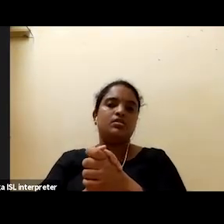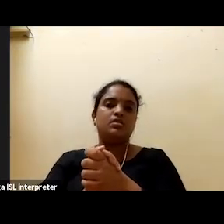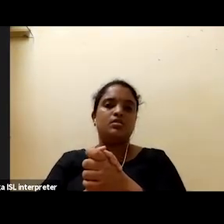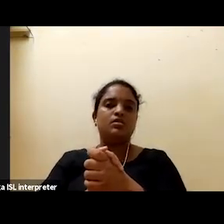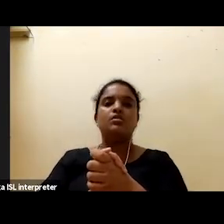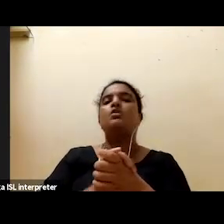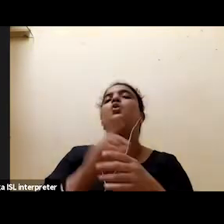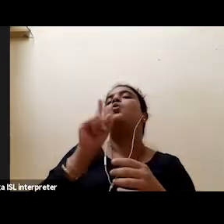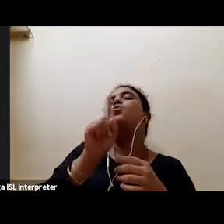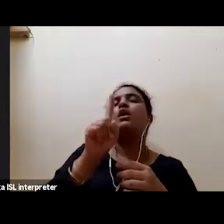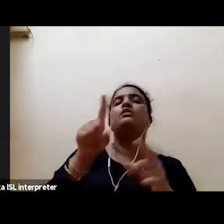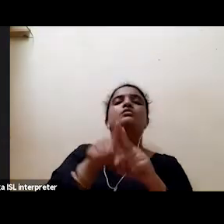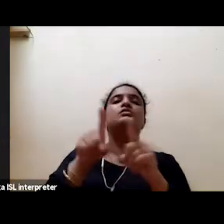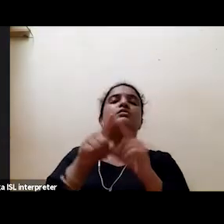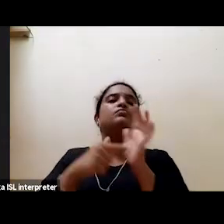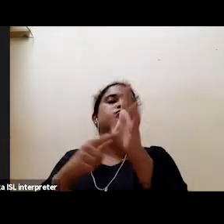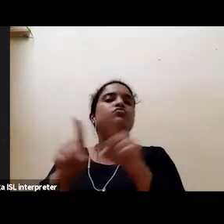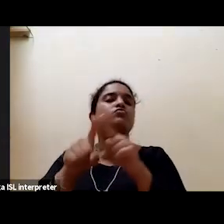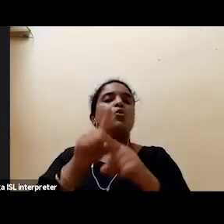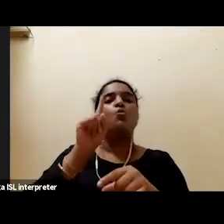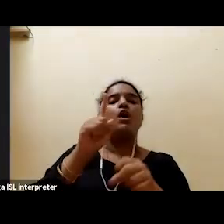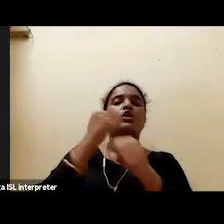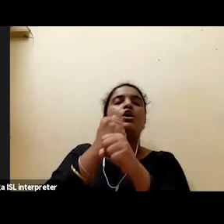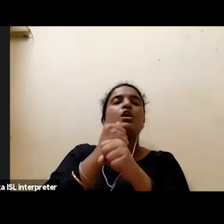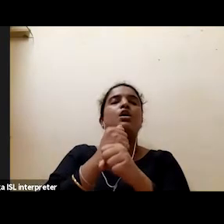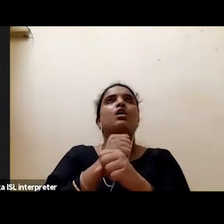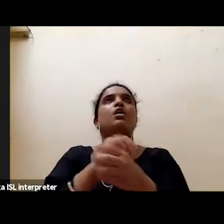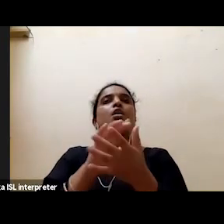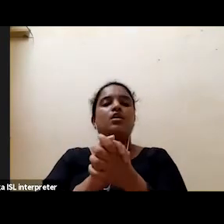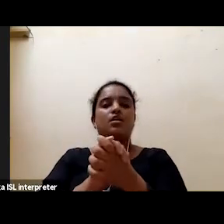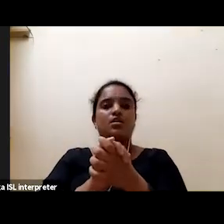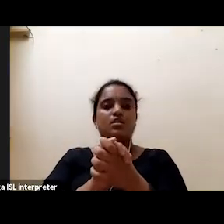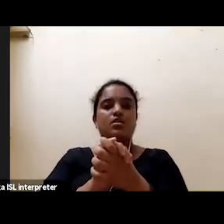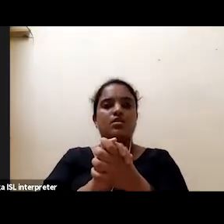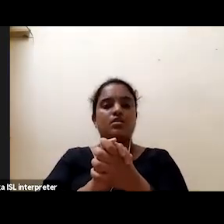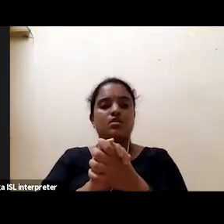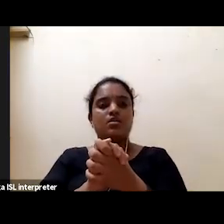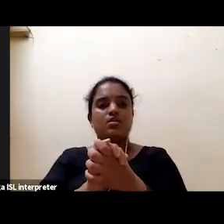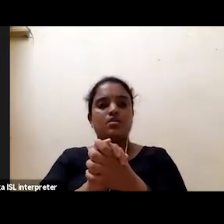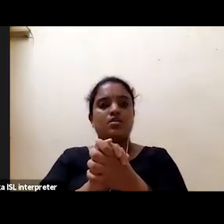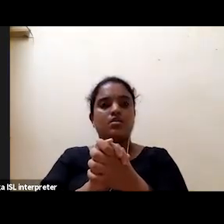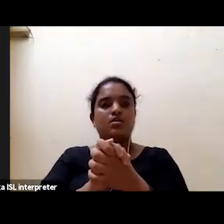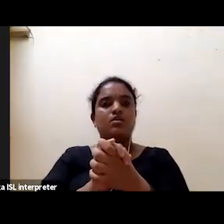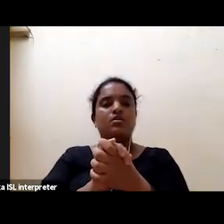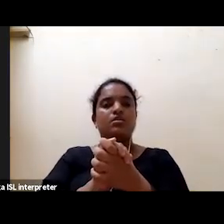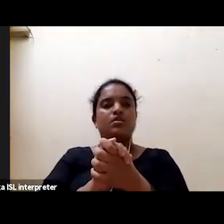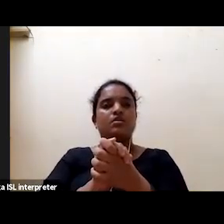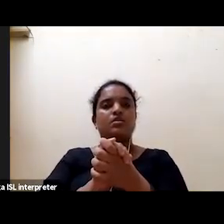good adjective would have sufficed. So that's just called flabby writing. You have to choose what is the perfect adjective to